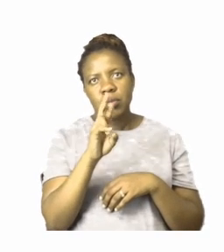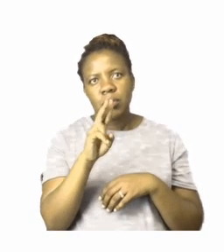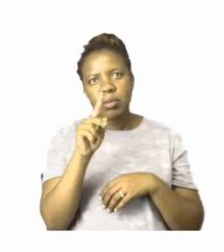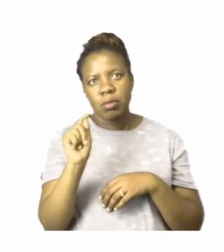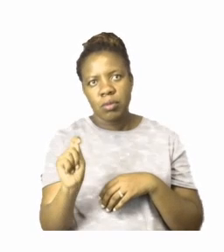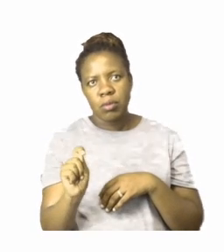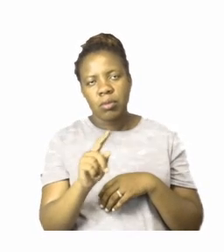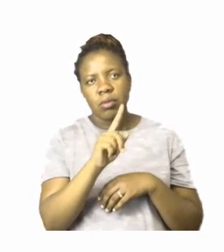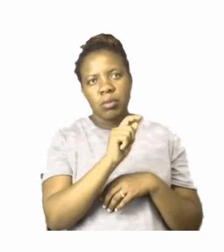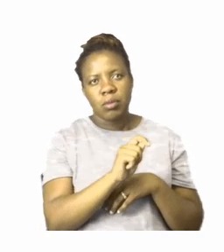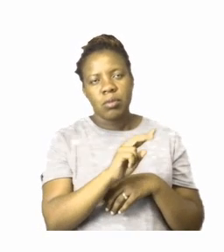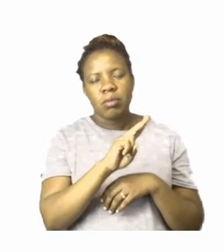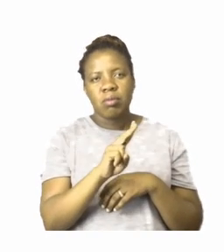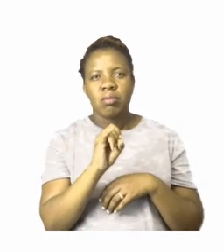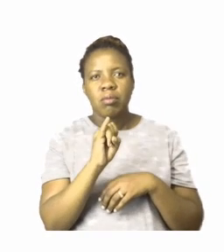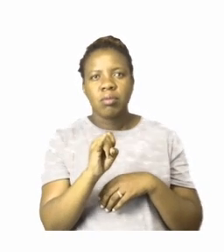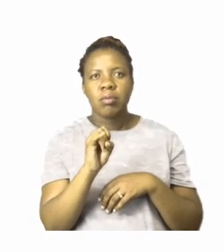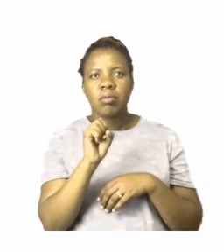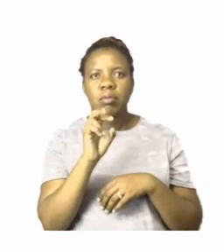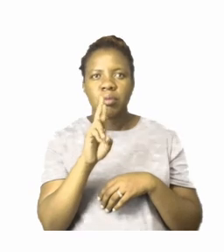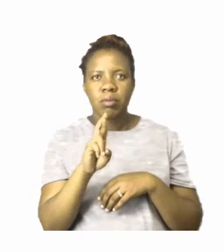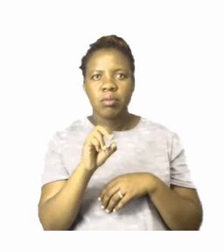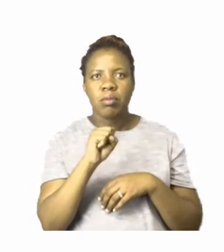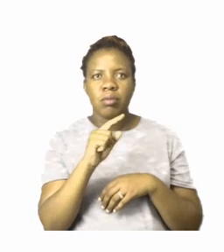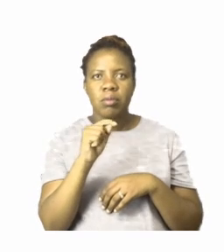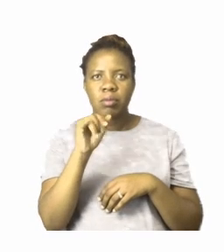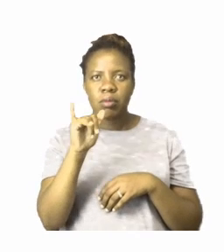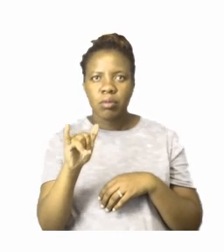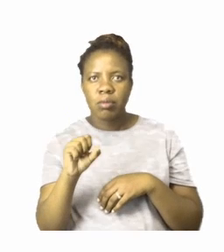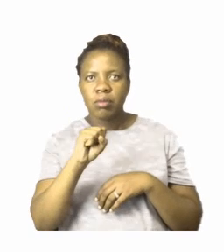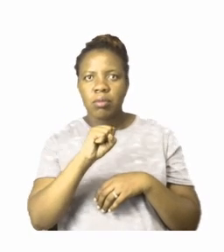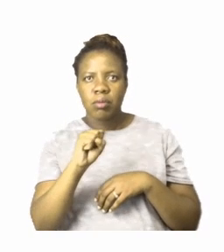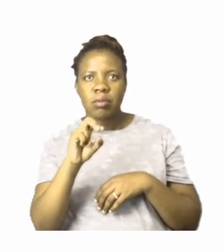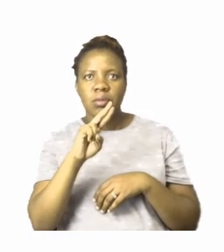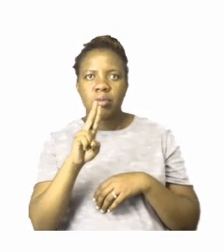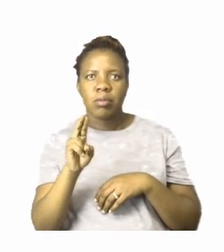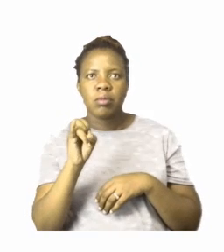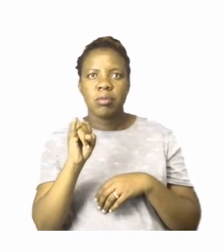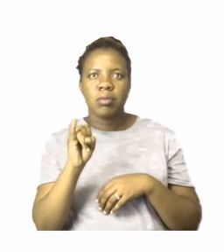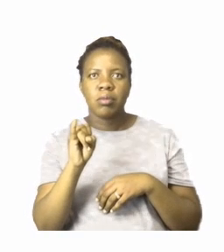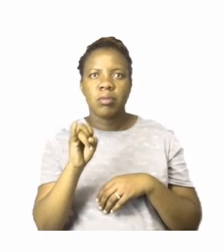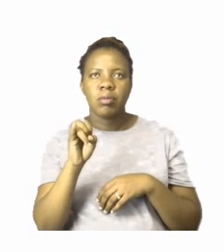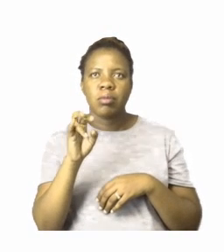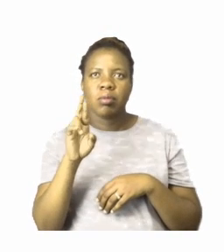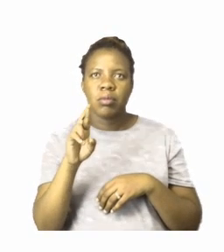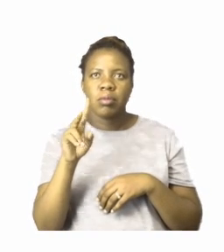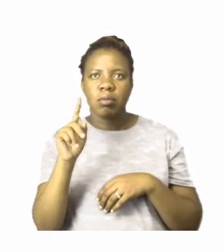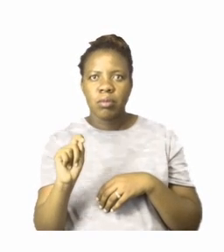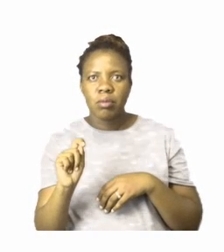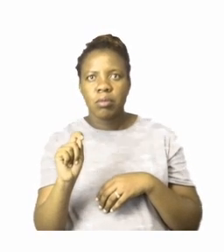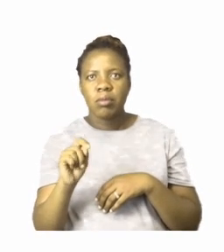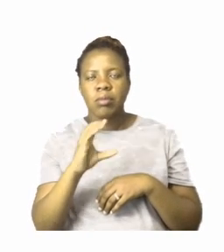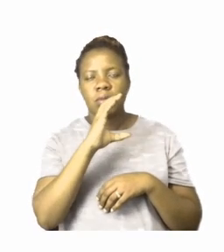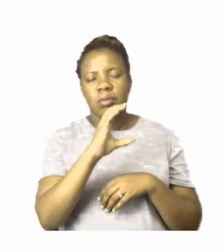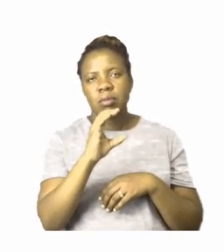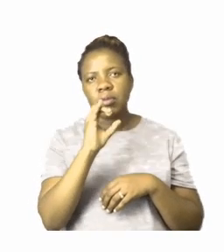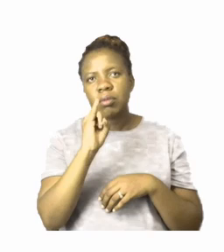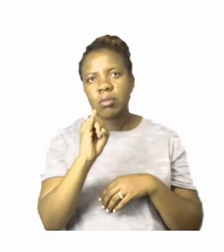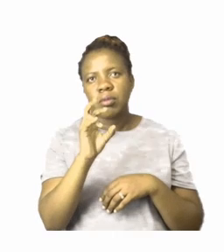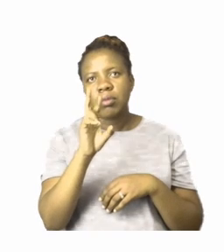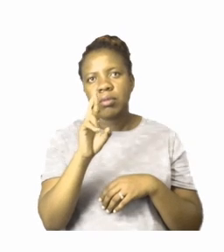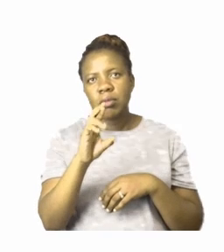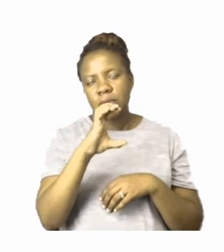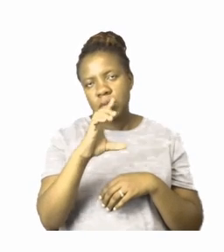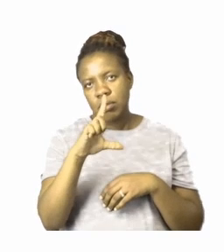circle, third. Right. Now you have to choose any of these words,